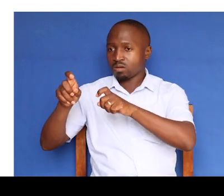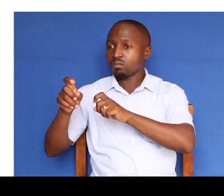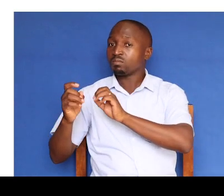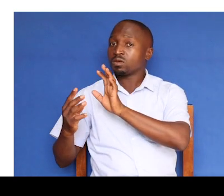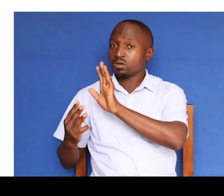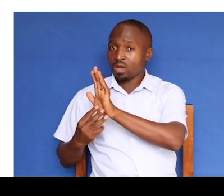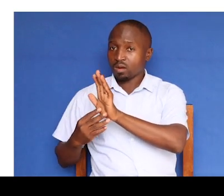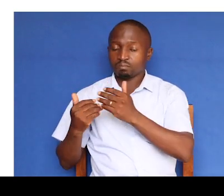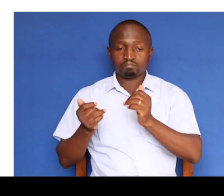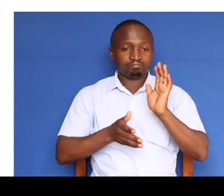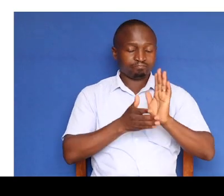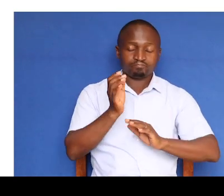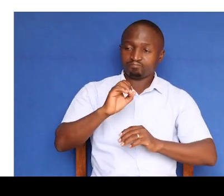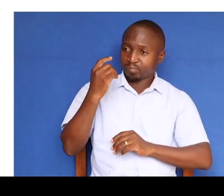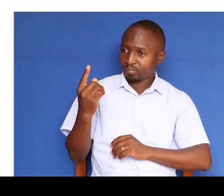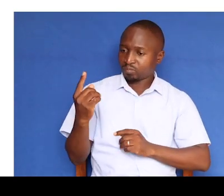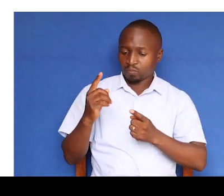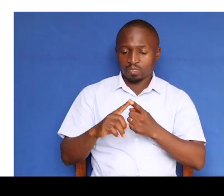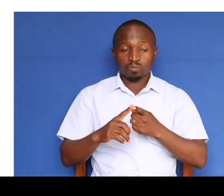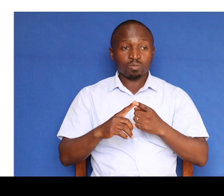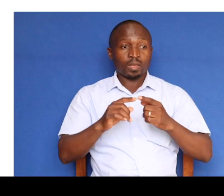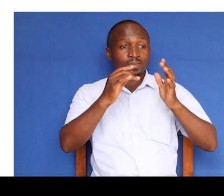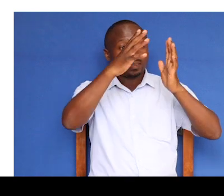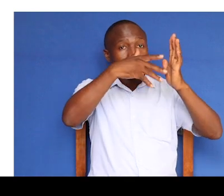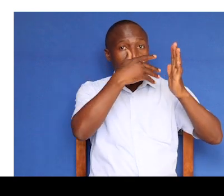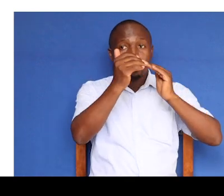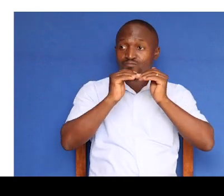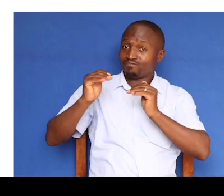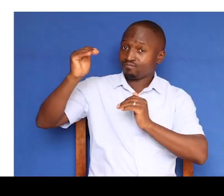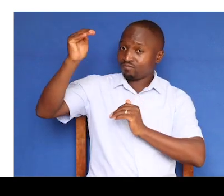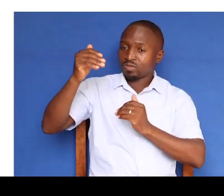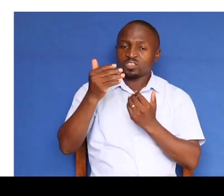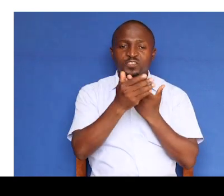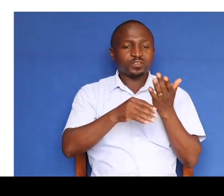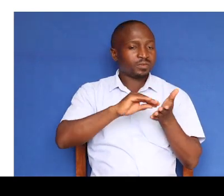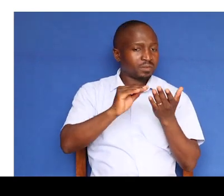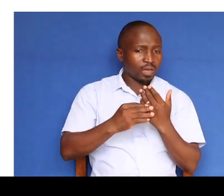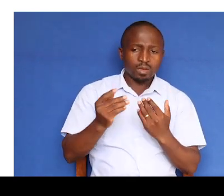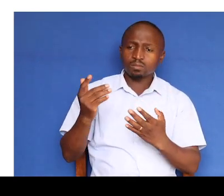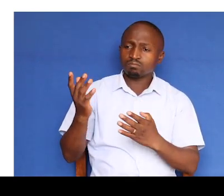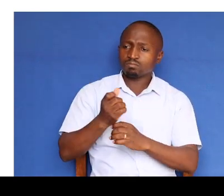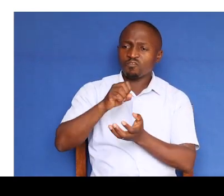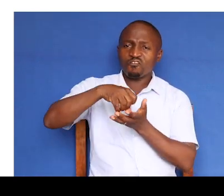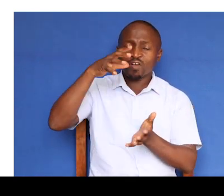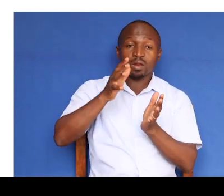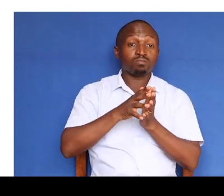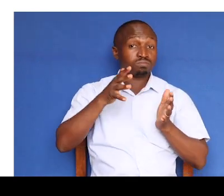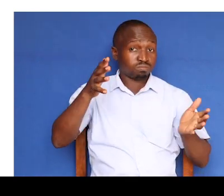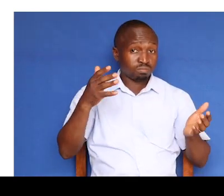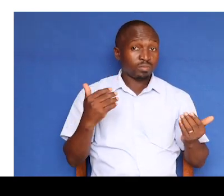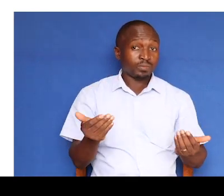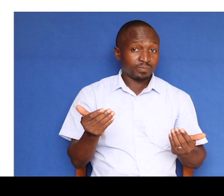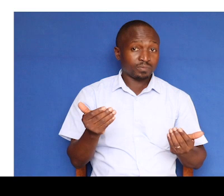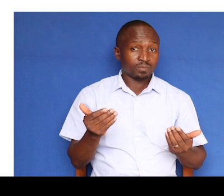Roman 1. From the above given table, which country has absolute advantage? Which country